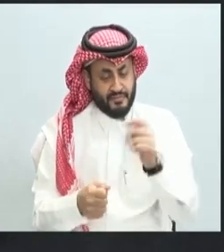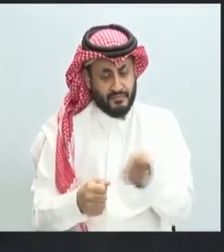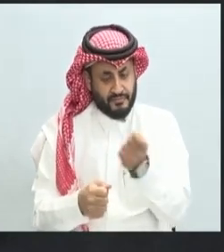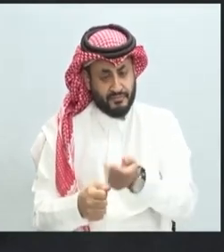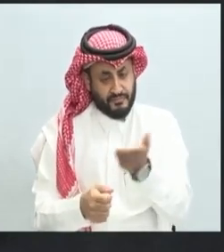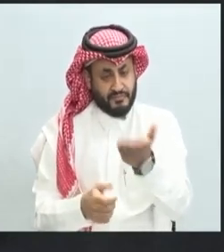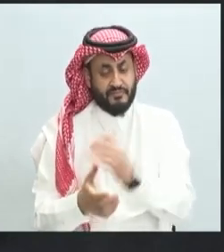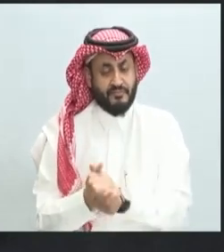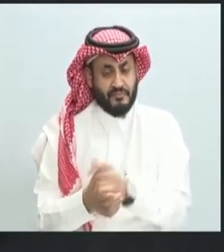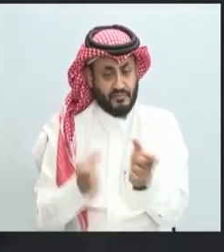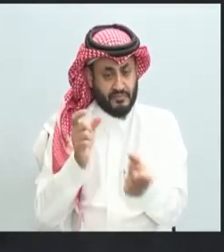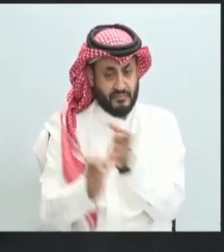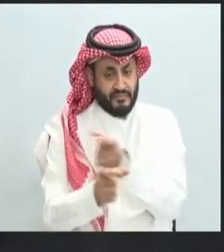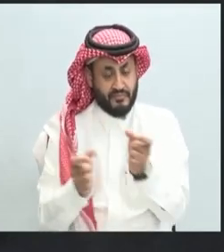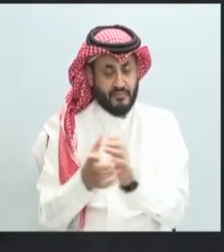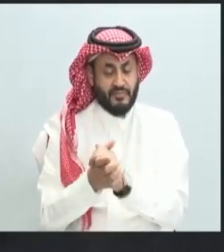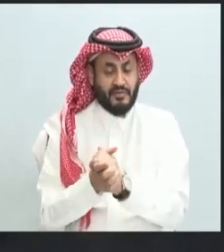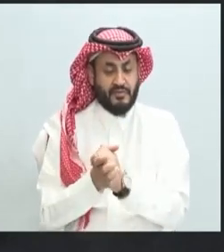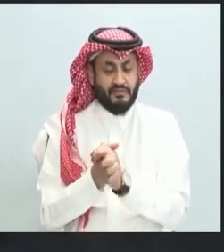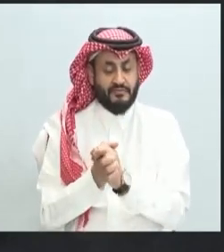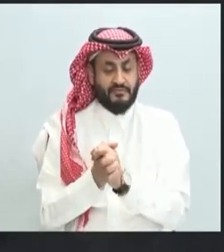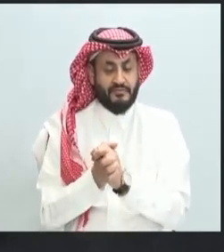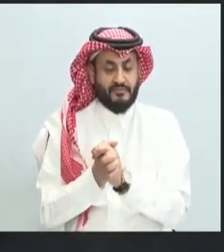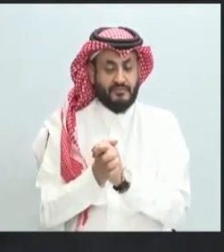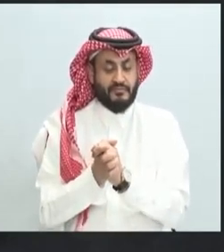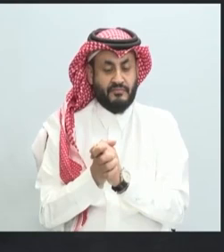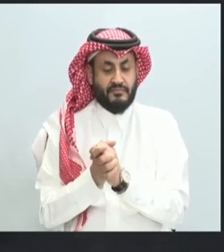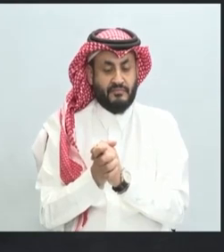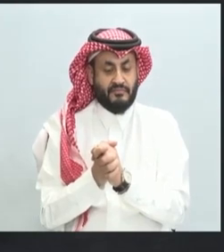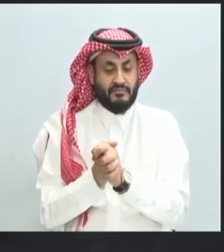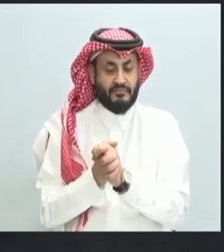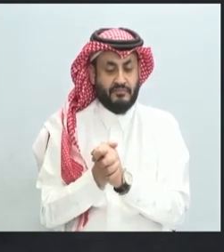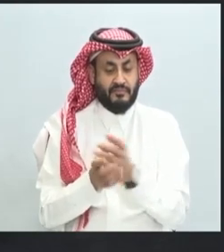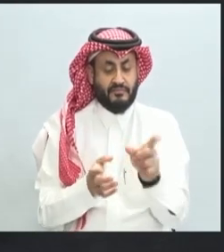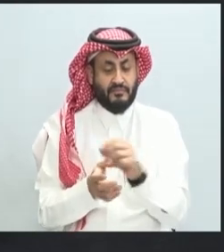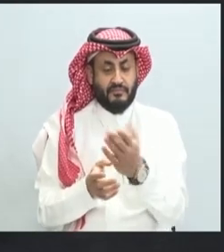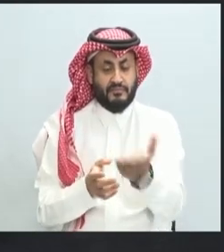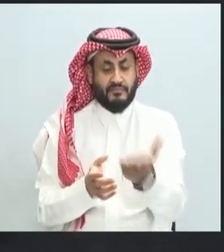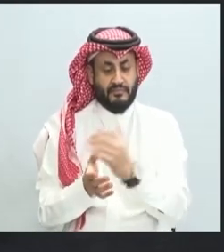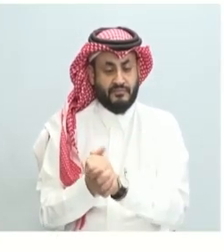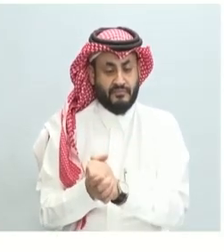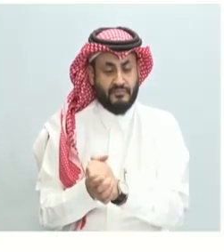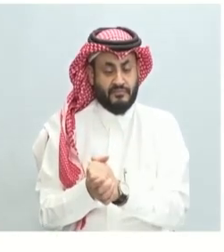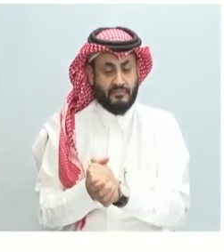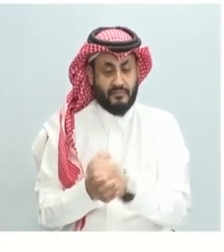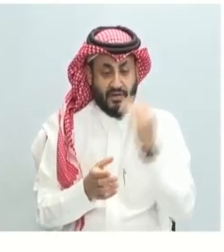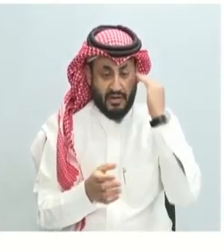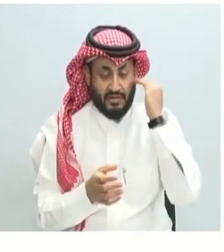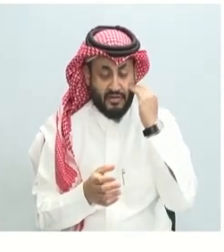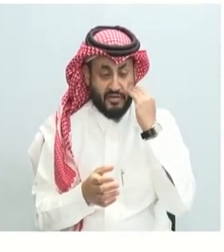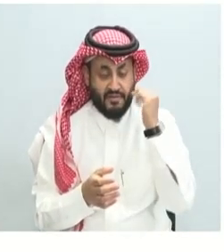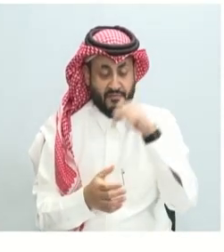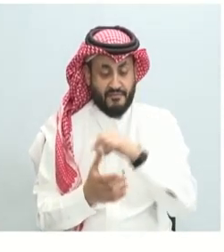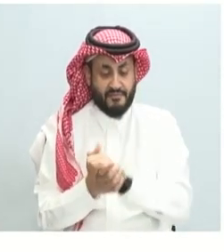sentence. So last time we did rewrite it and we come up with a sentence like this, that she